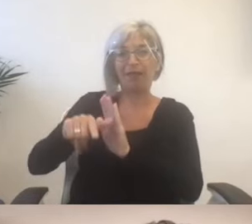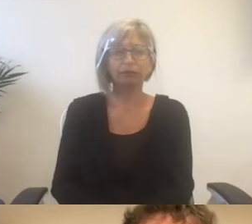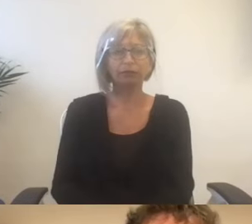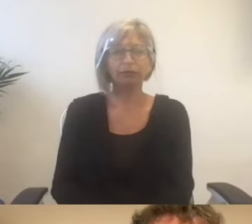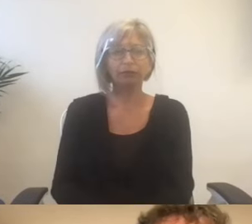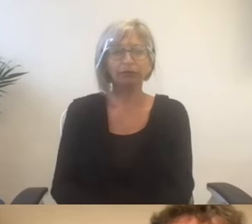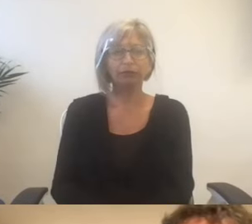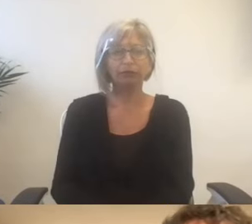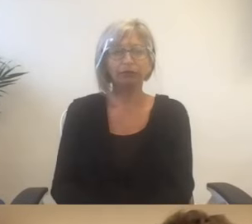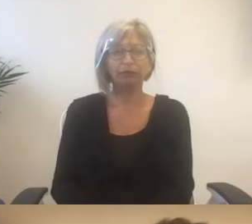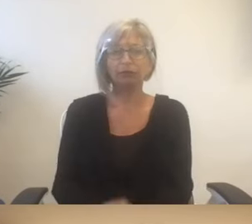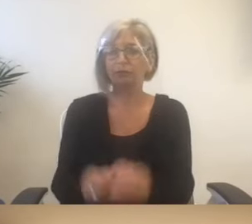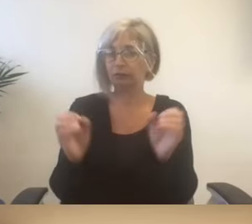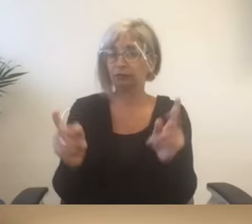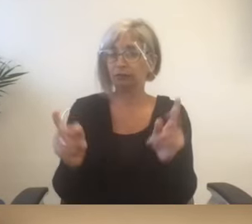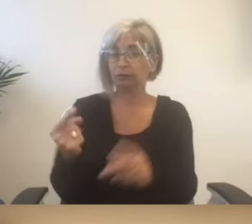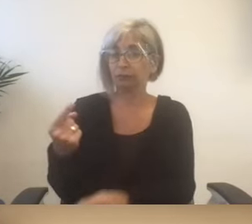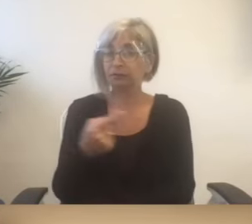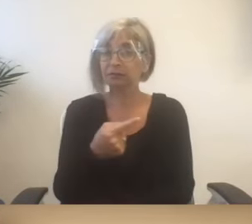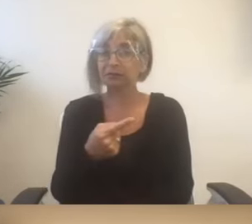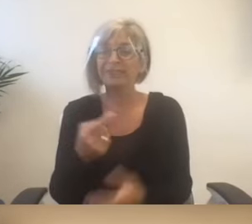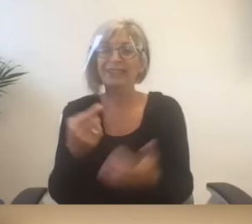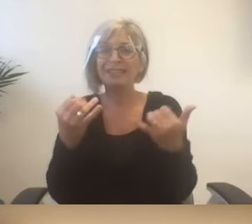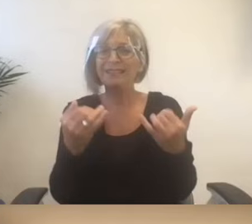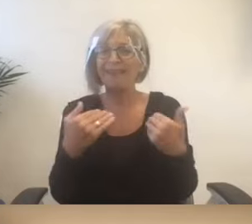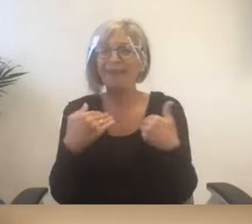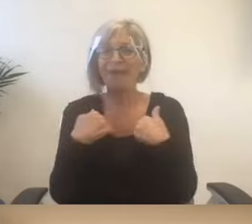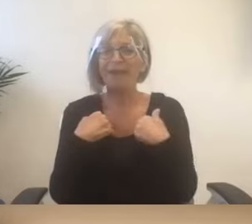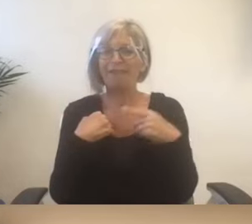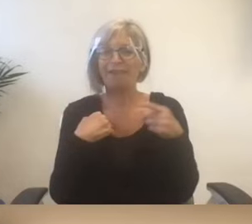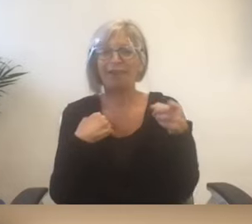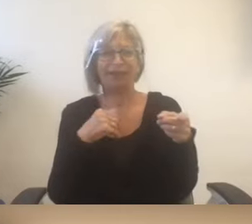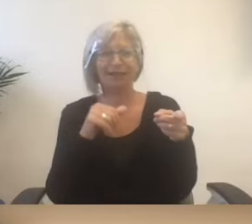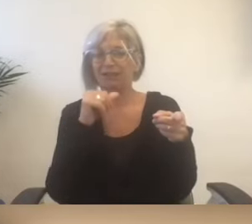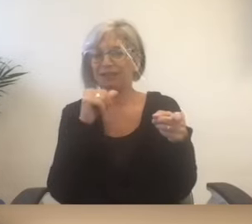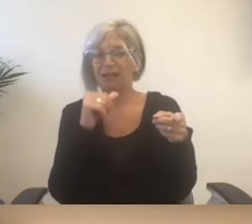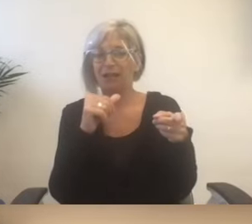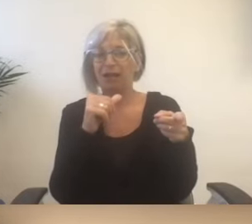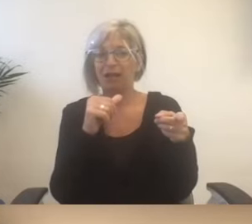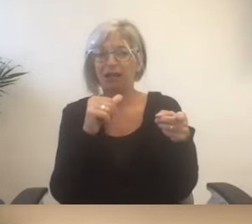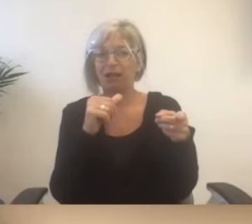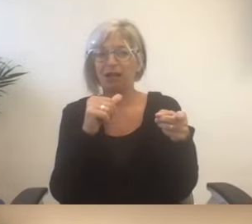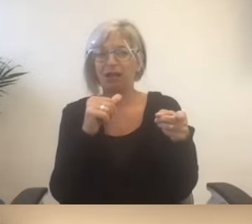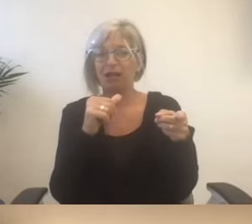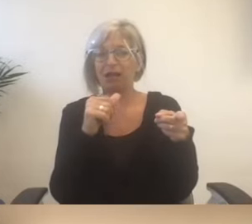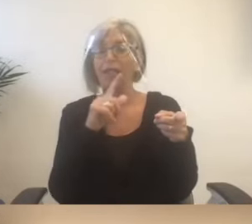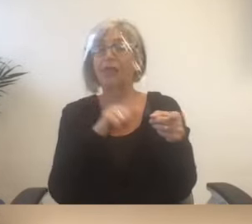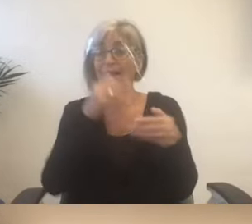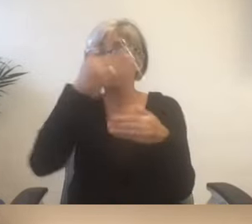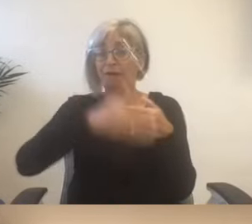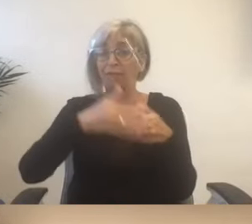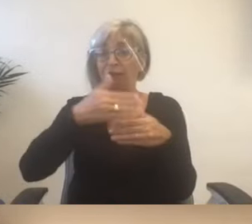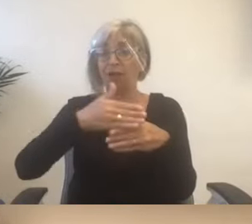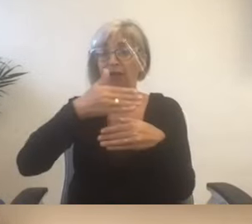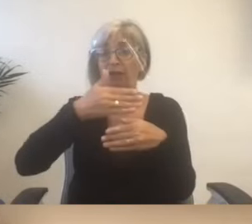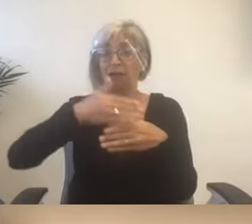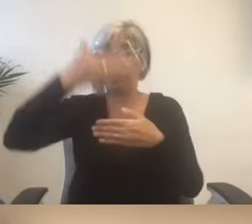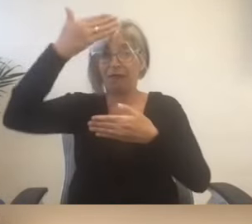phone. Okay, so we now have, this is not a chart, this is actually the front end web